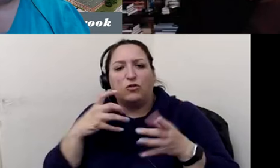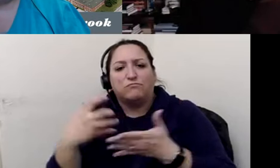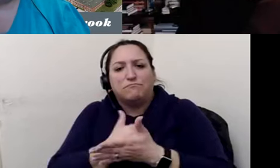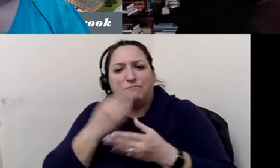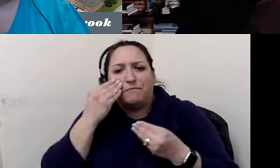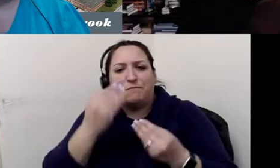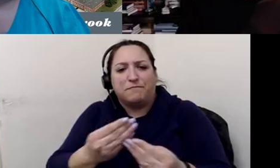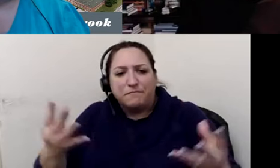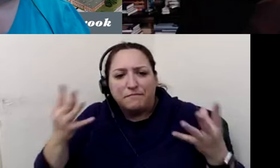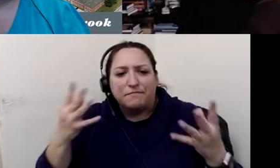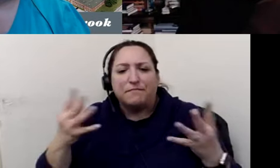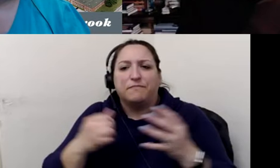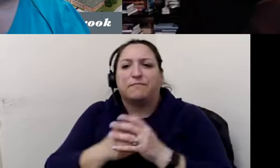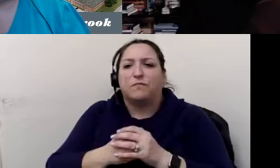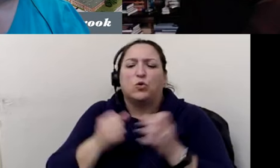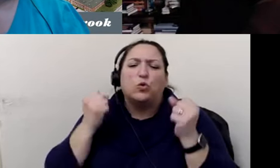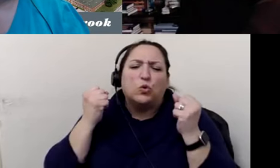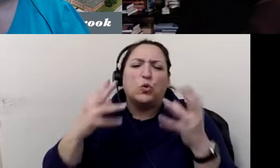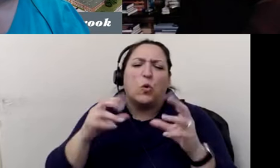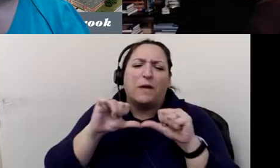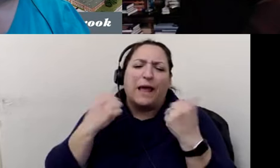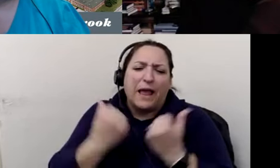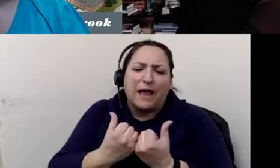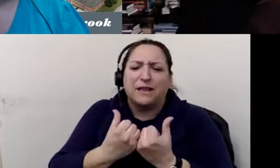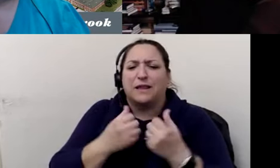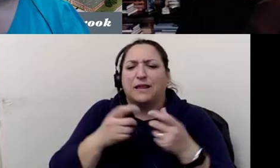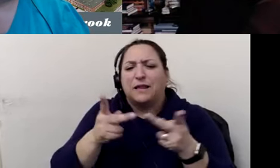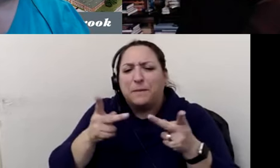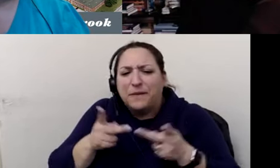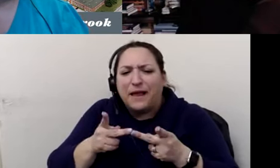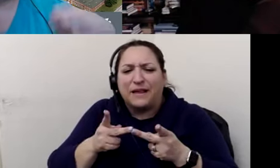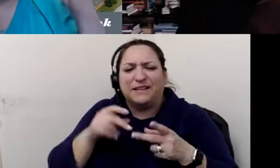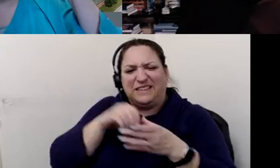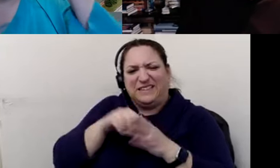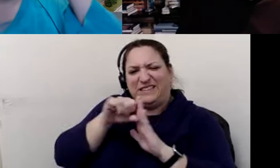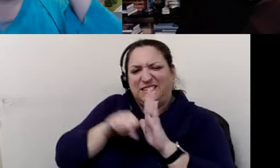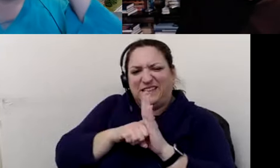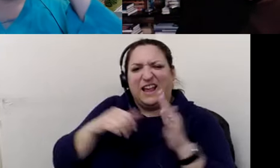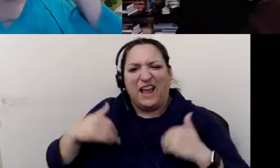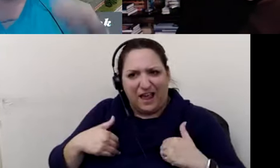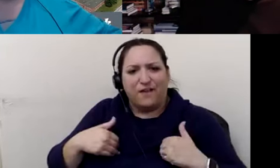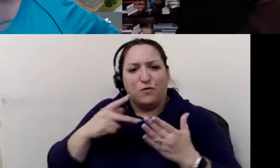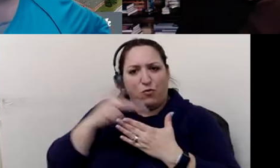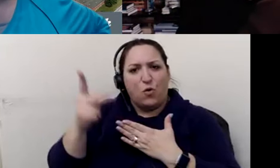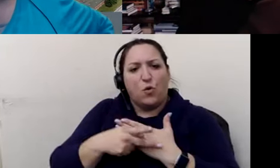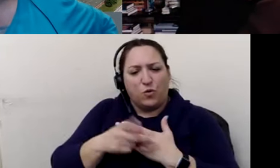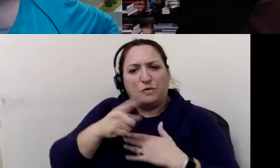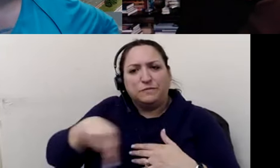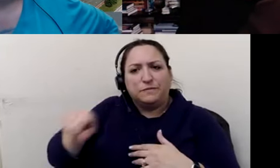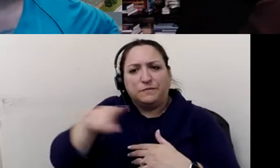information out that so many agencies and entities in the state have programs where they